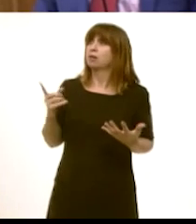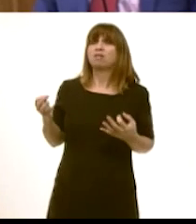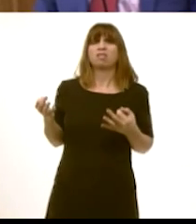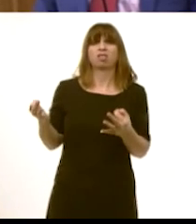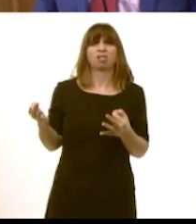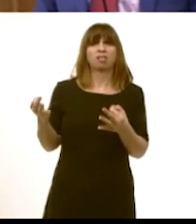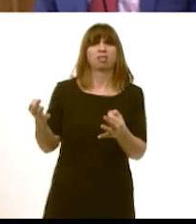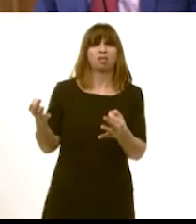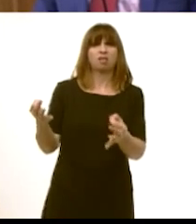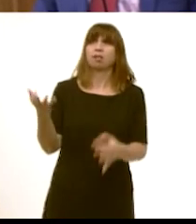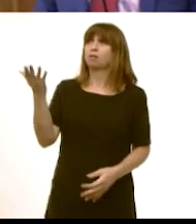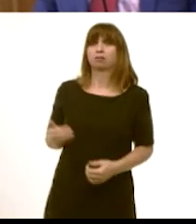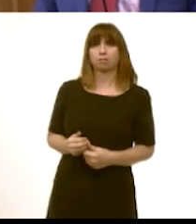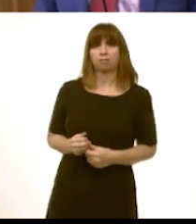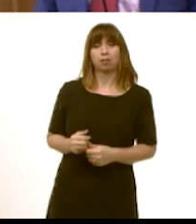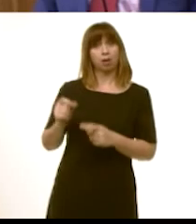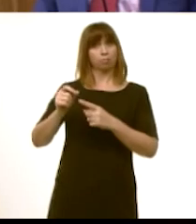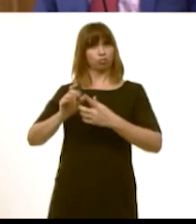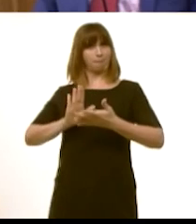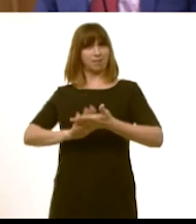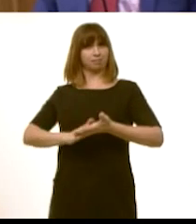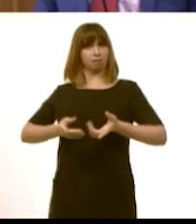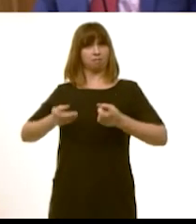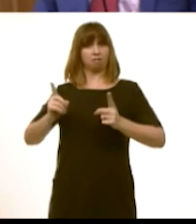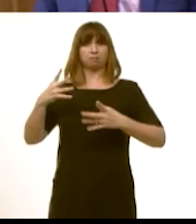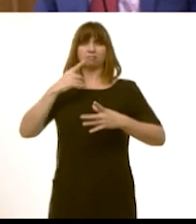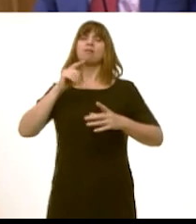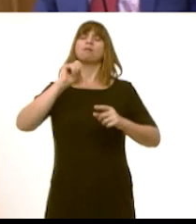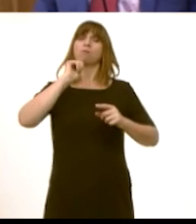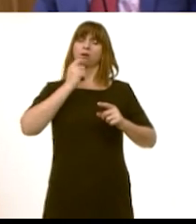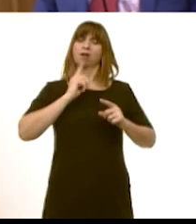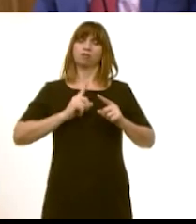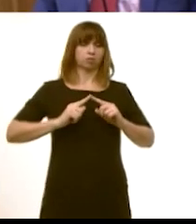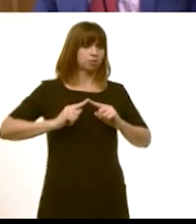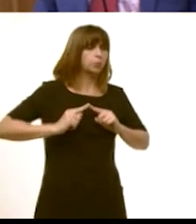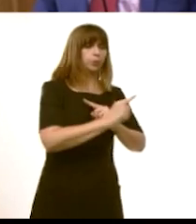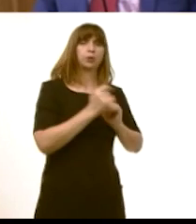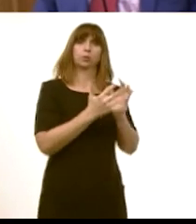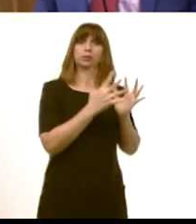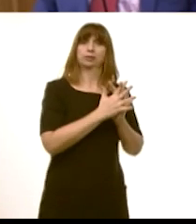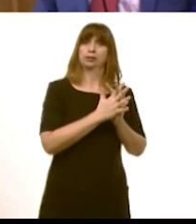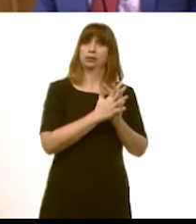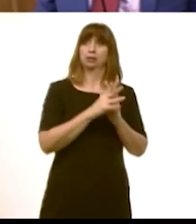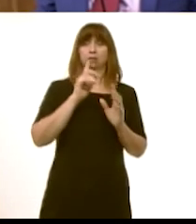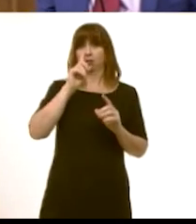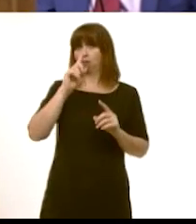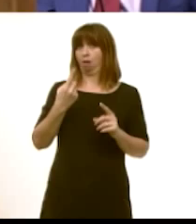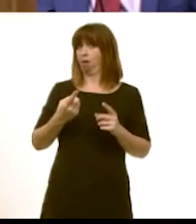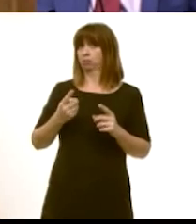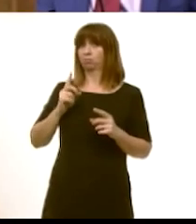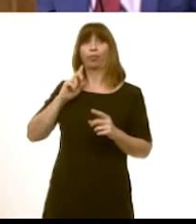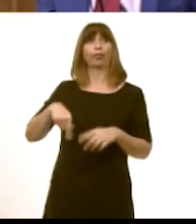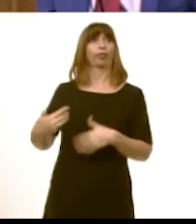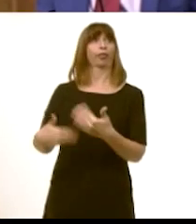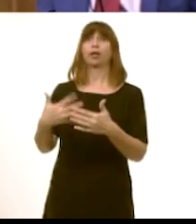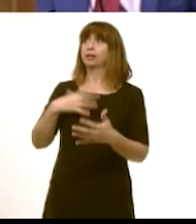back and back. The Prime Minister promised that the line would be electrified to Swansea. He needs to keep that promise, and we want to see movement on